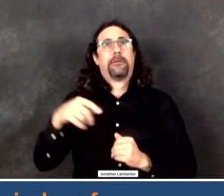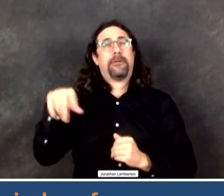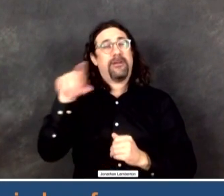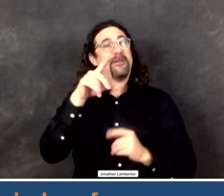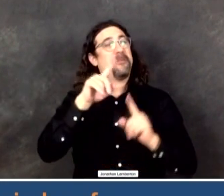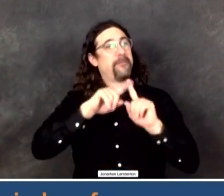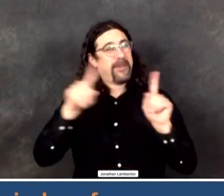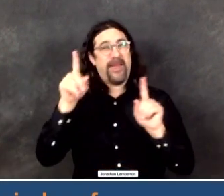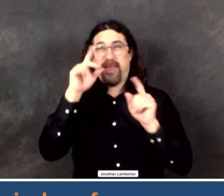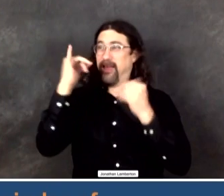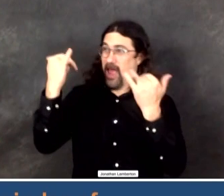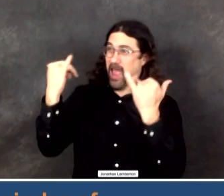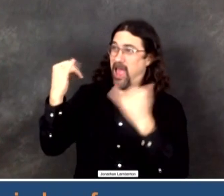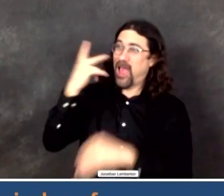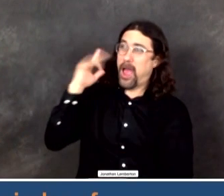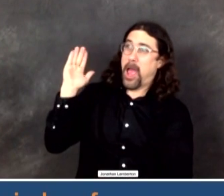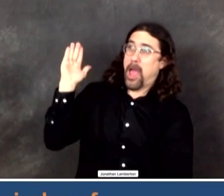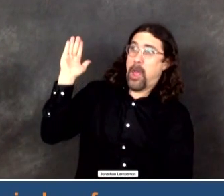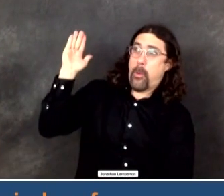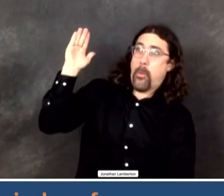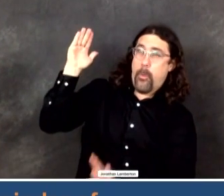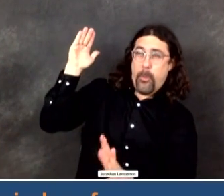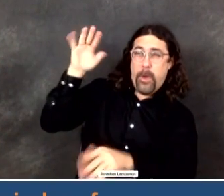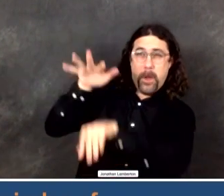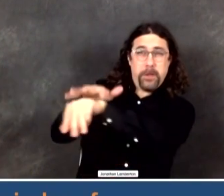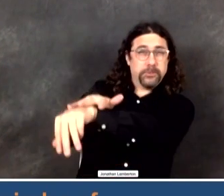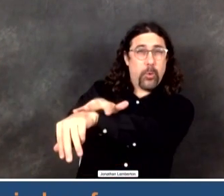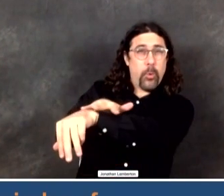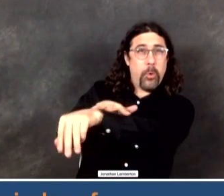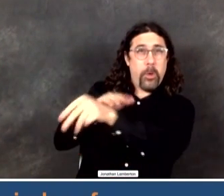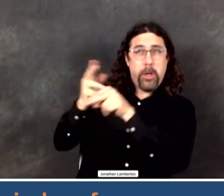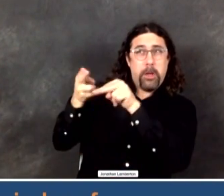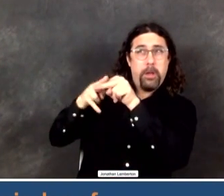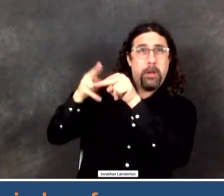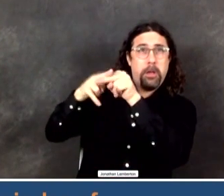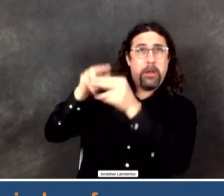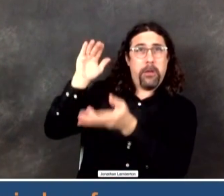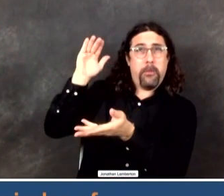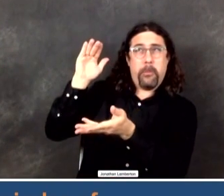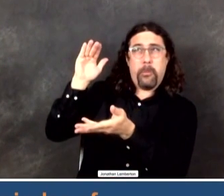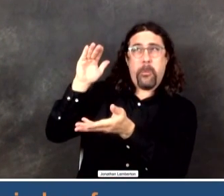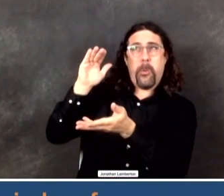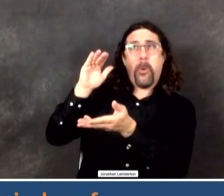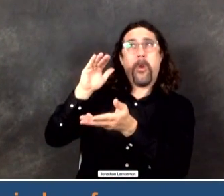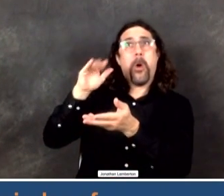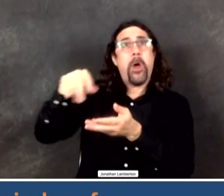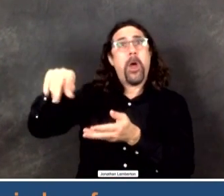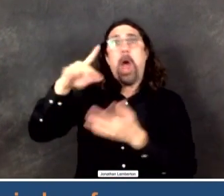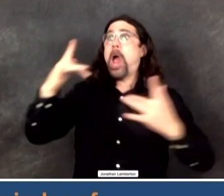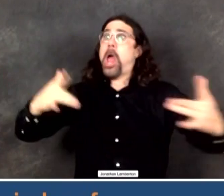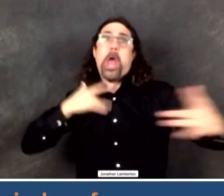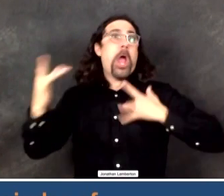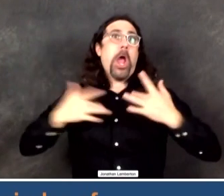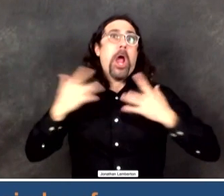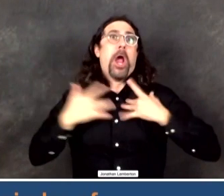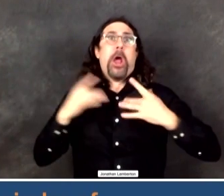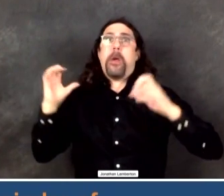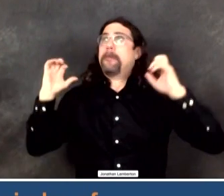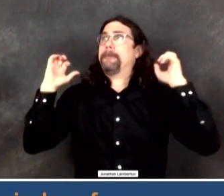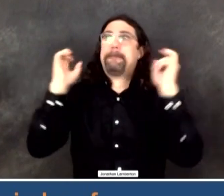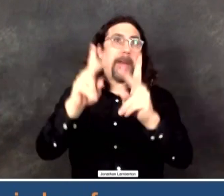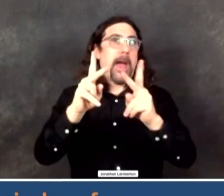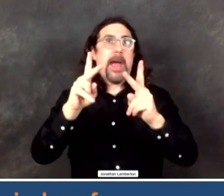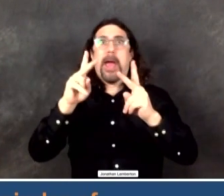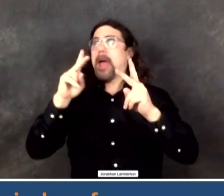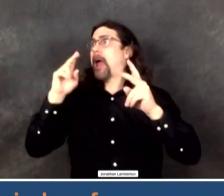more. We're not going to allow the coronavirus to start to attack us even more, and to make